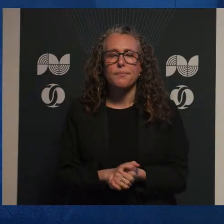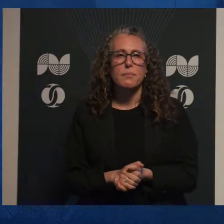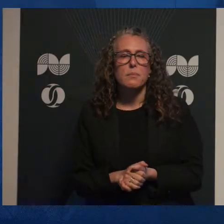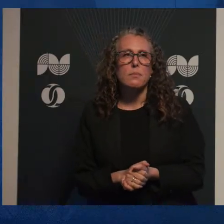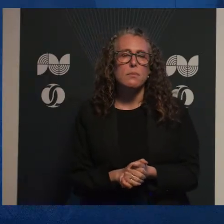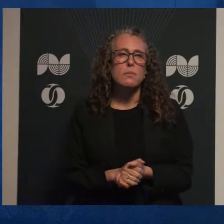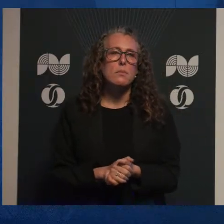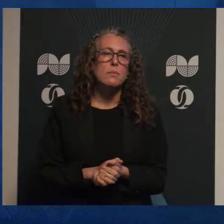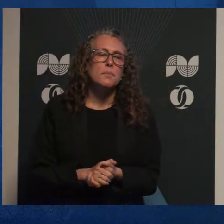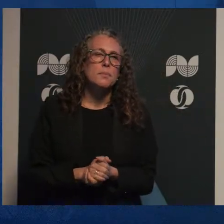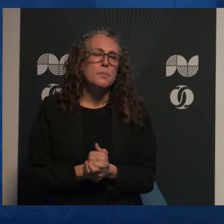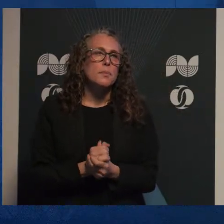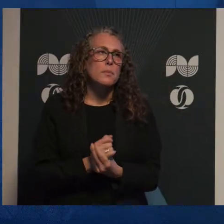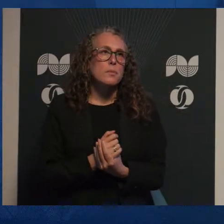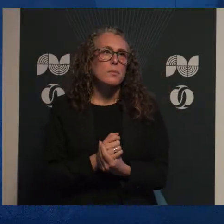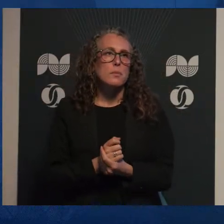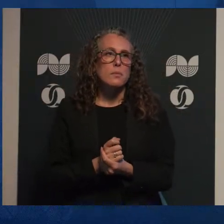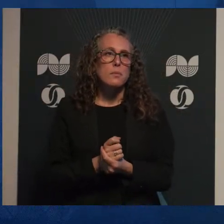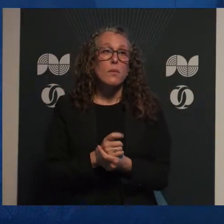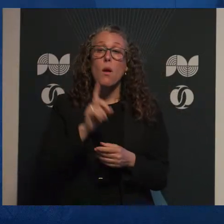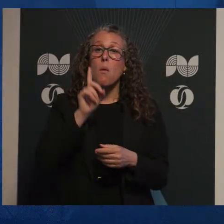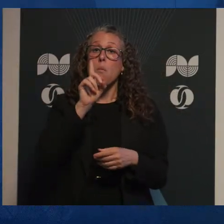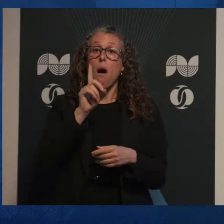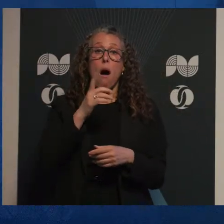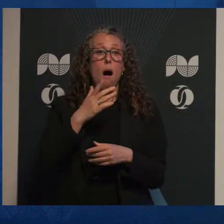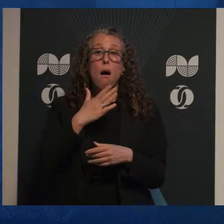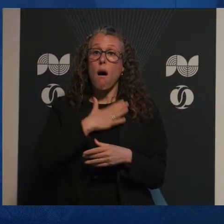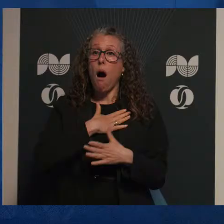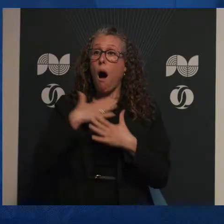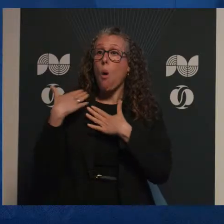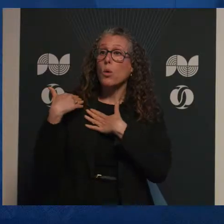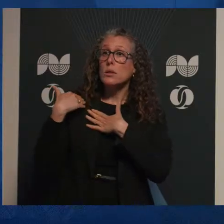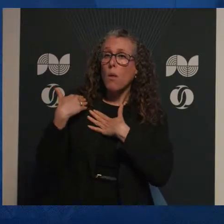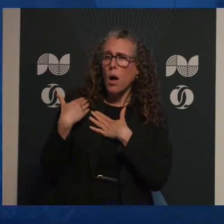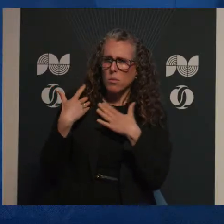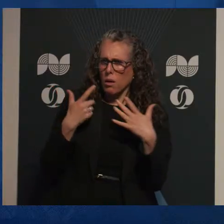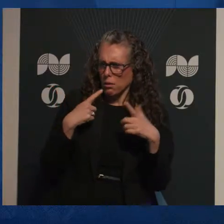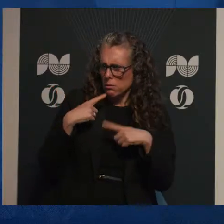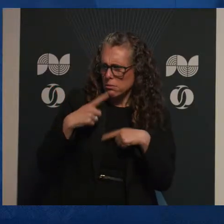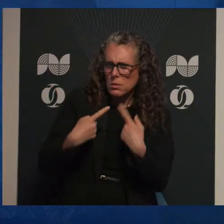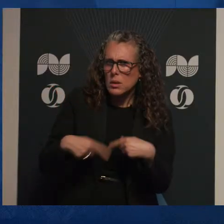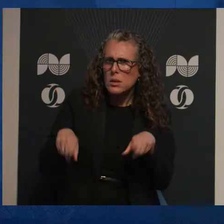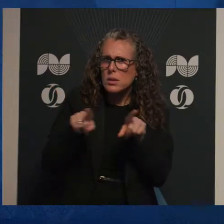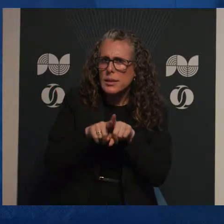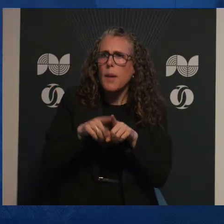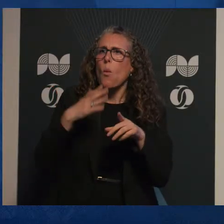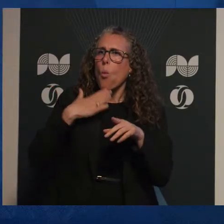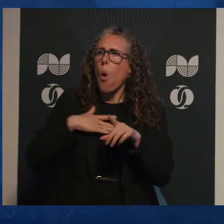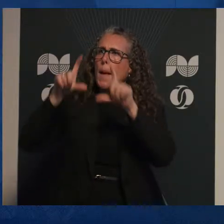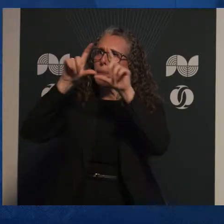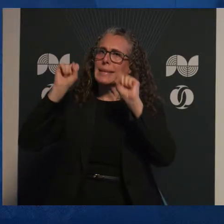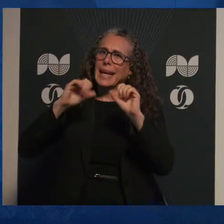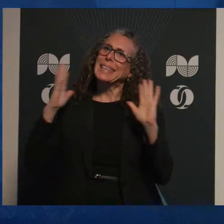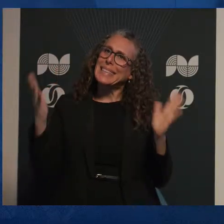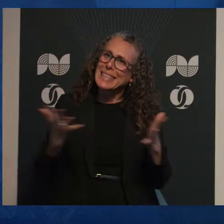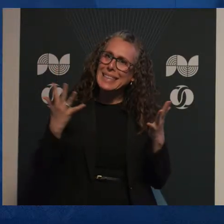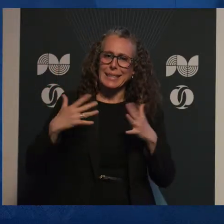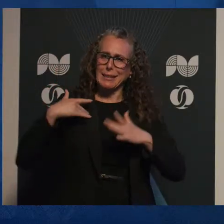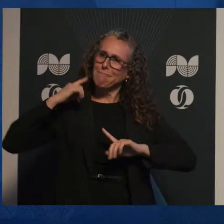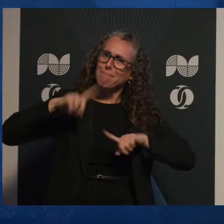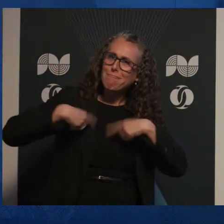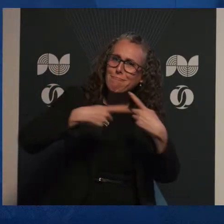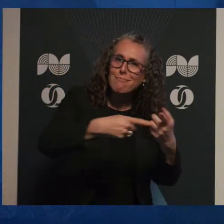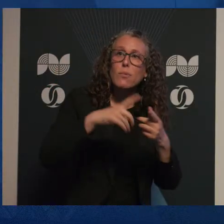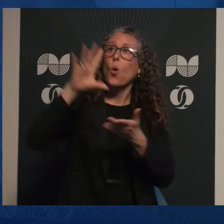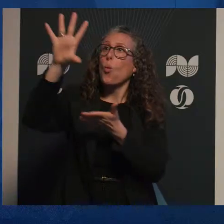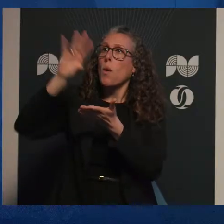exclude us from doing our job to cut the red tape and make it easier to do business, make it easier to report, make it